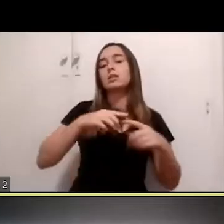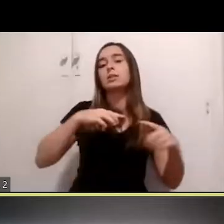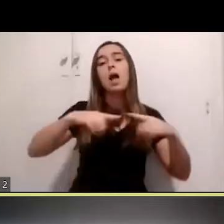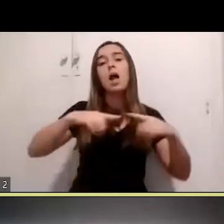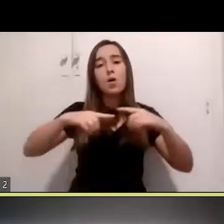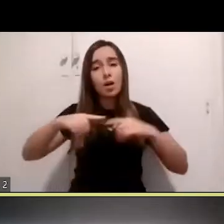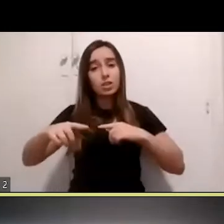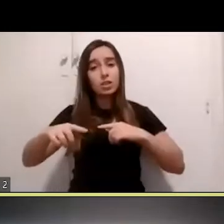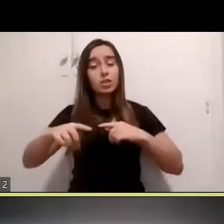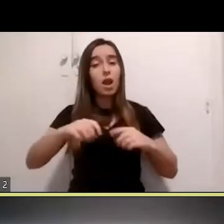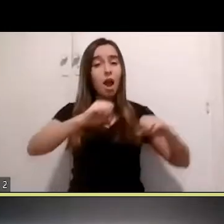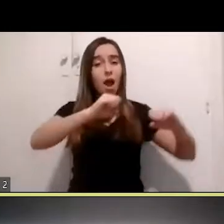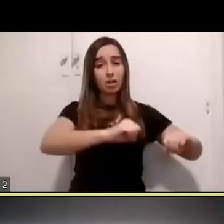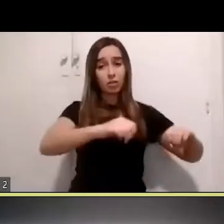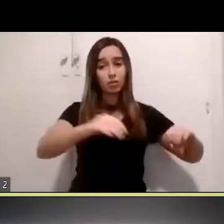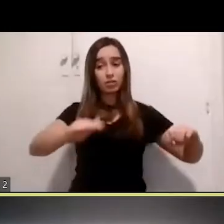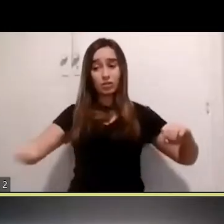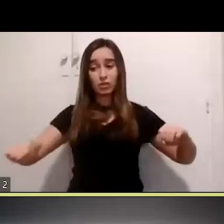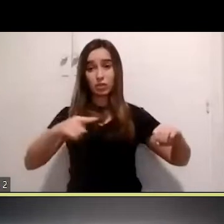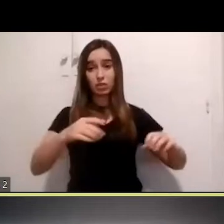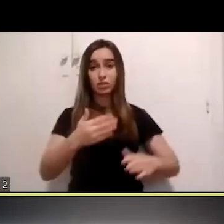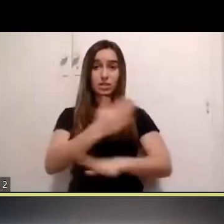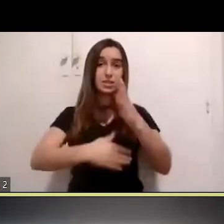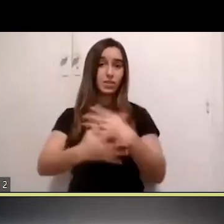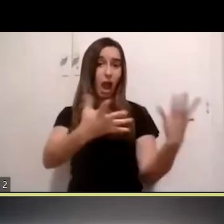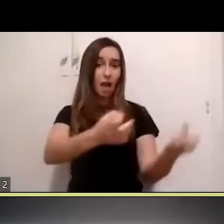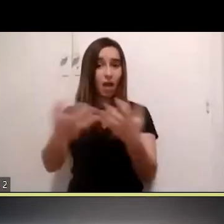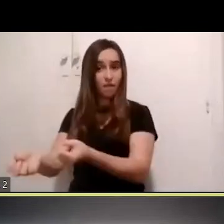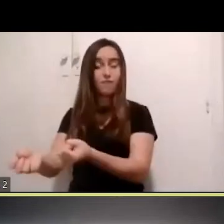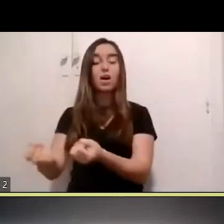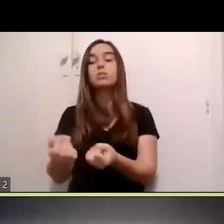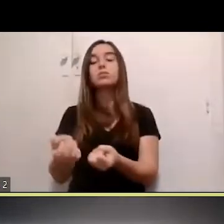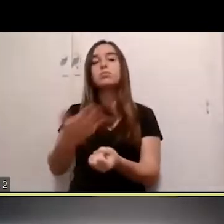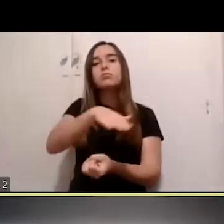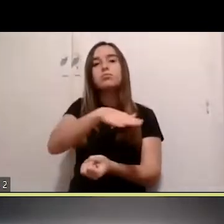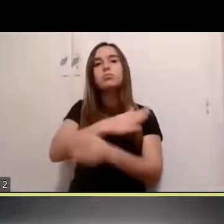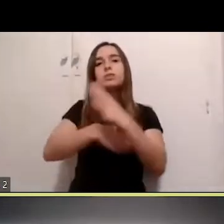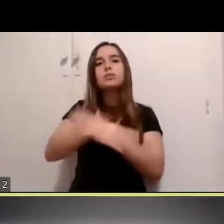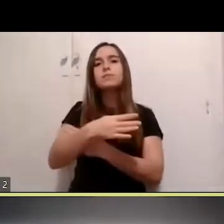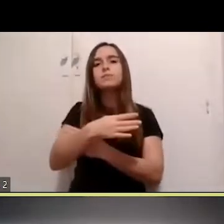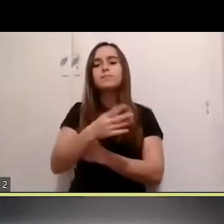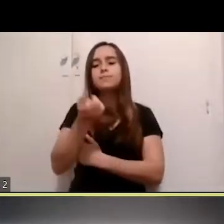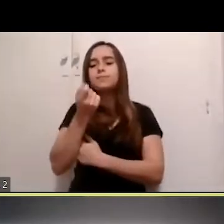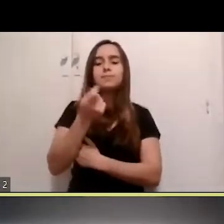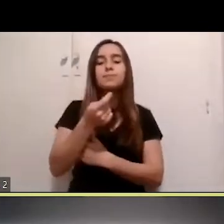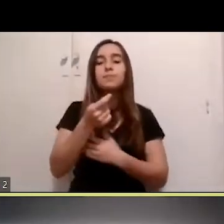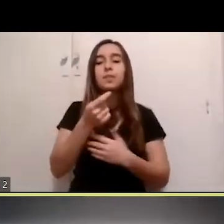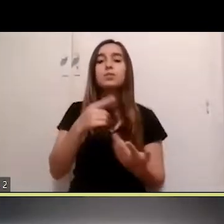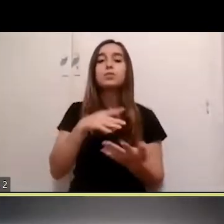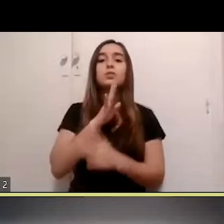with disabilities, both learning and physical disabilities. And you're going to talk a little about the ethics of using